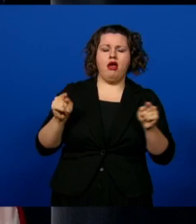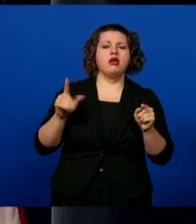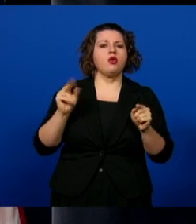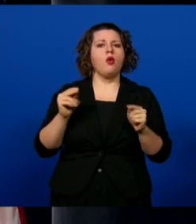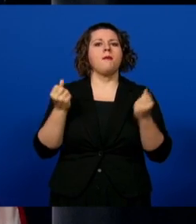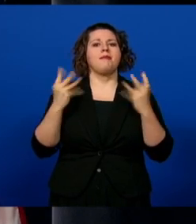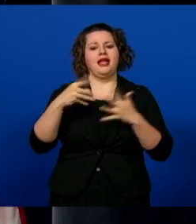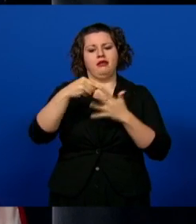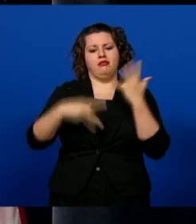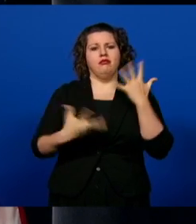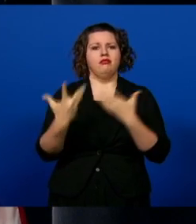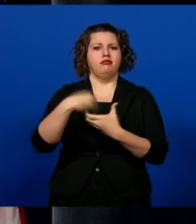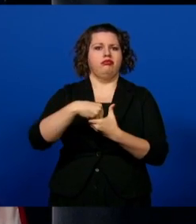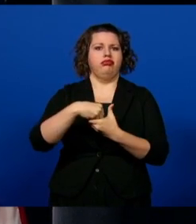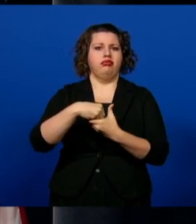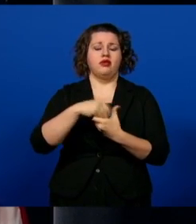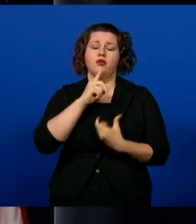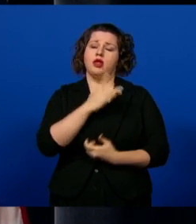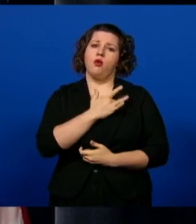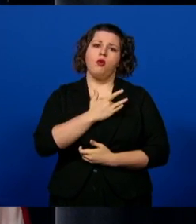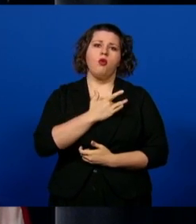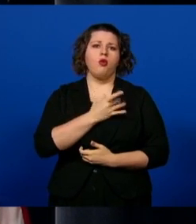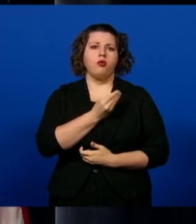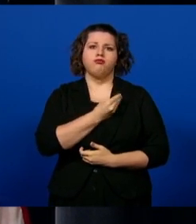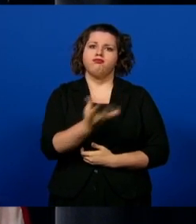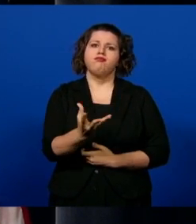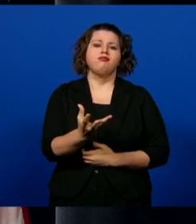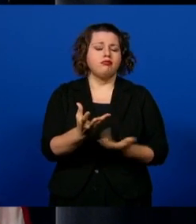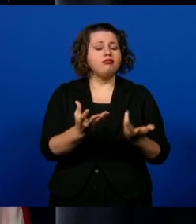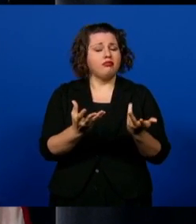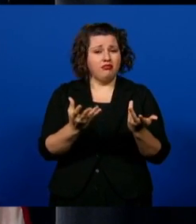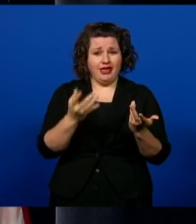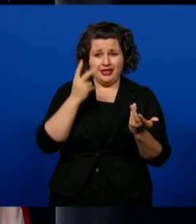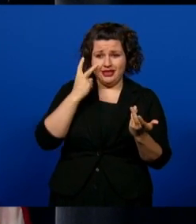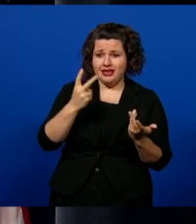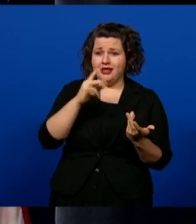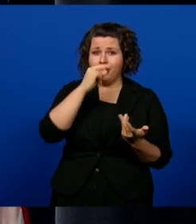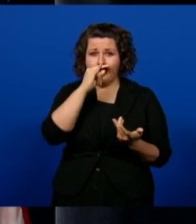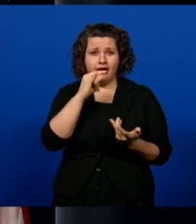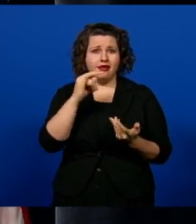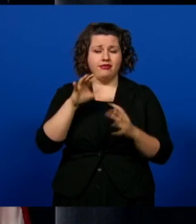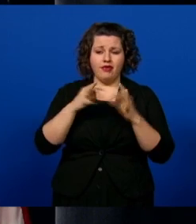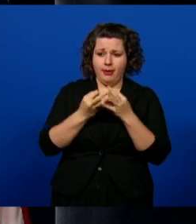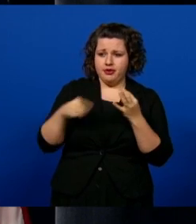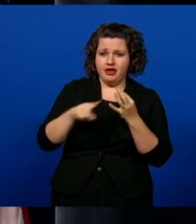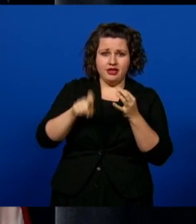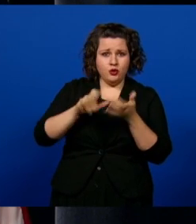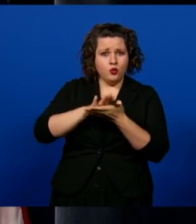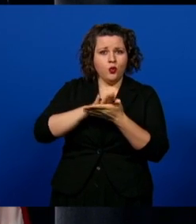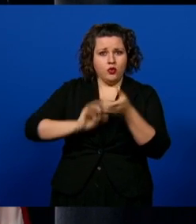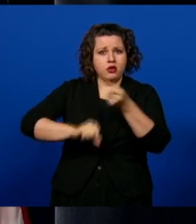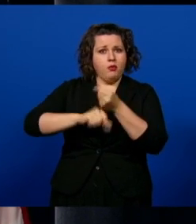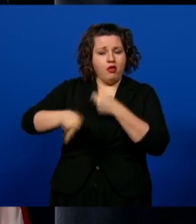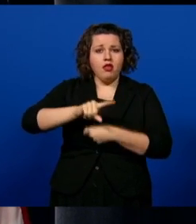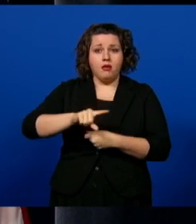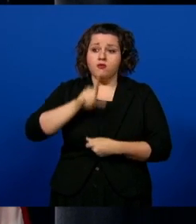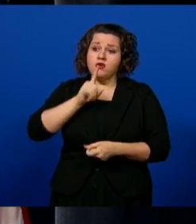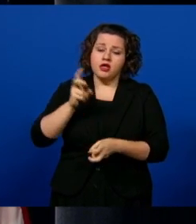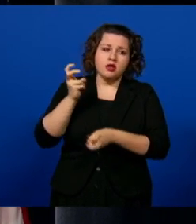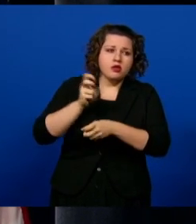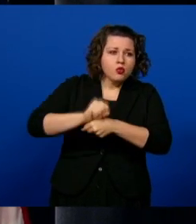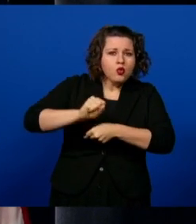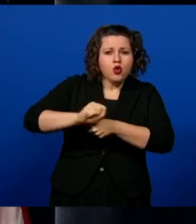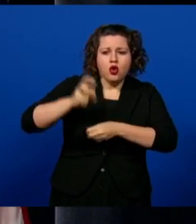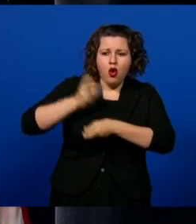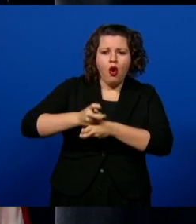are happening. And that's really coming from the heart when I talk about that, because I see these kids and families that need schools to support them. They're working hard, but